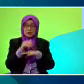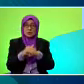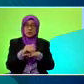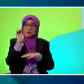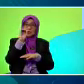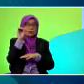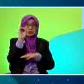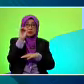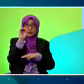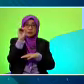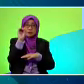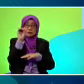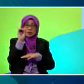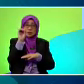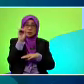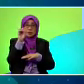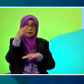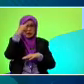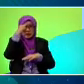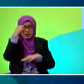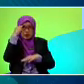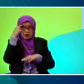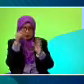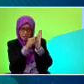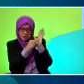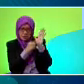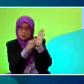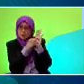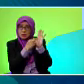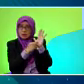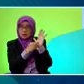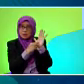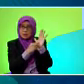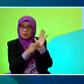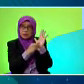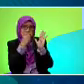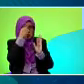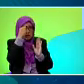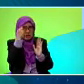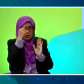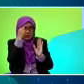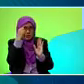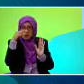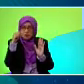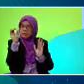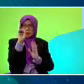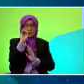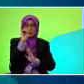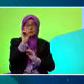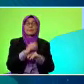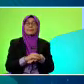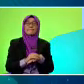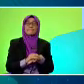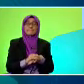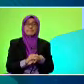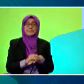nothing is changed. Nothing is changed, no growth or whatsoever. Okay.